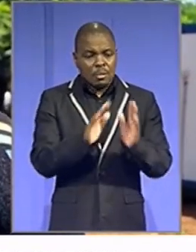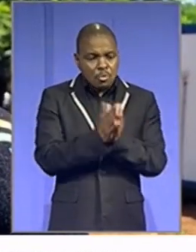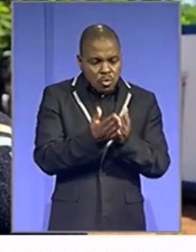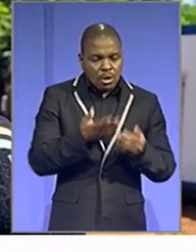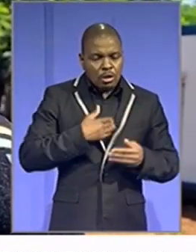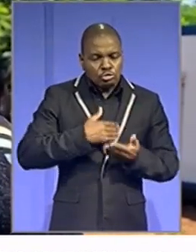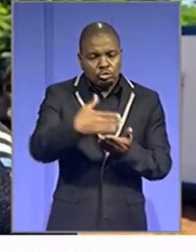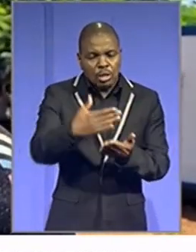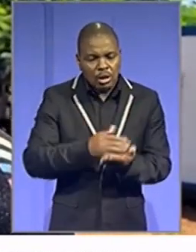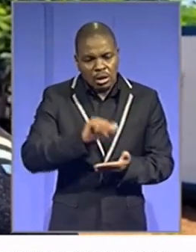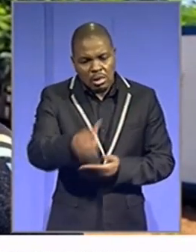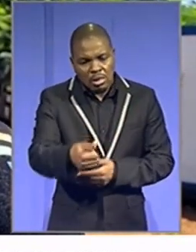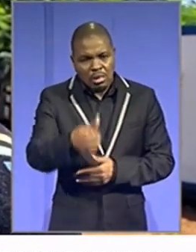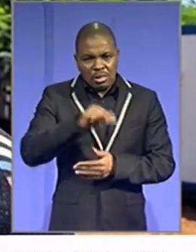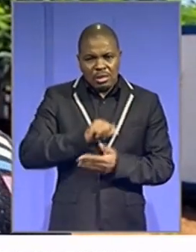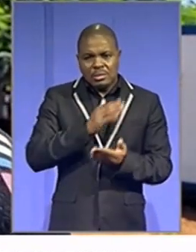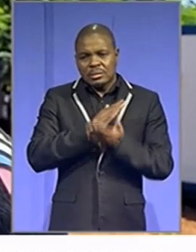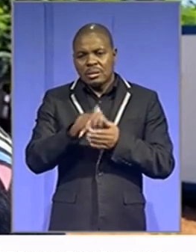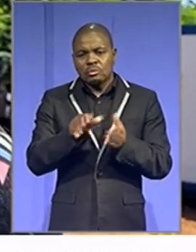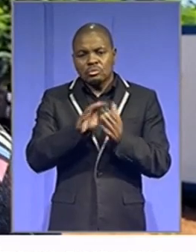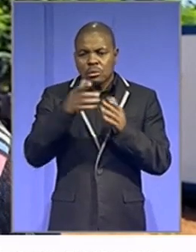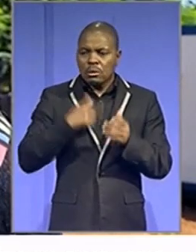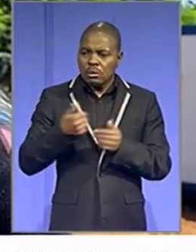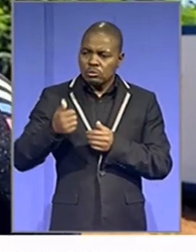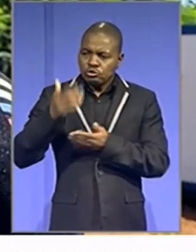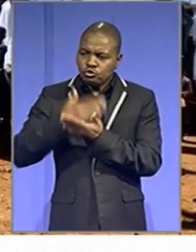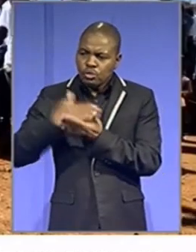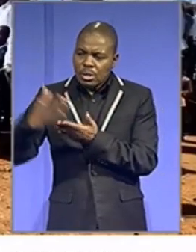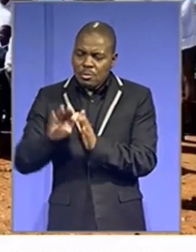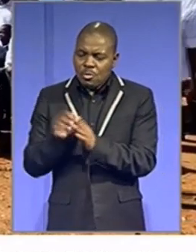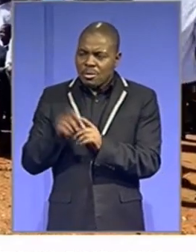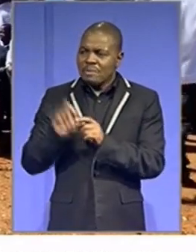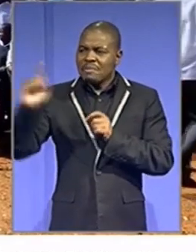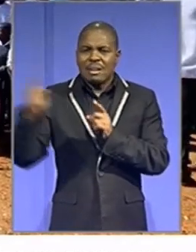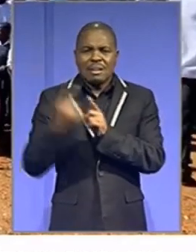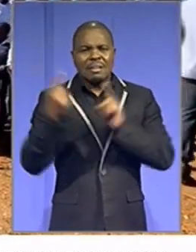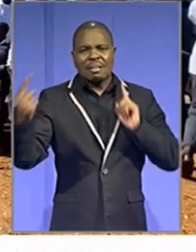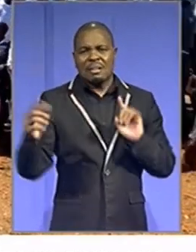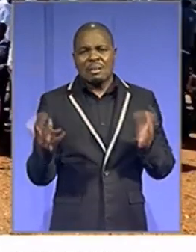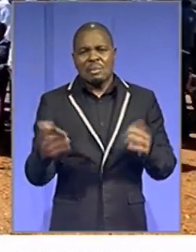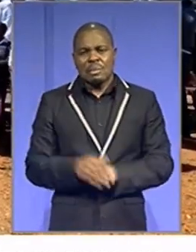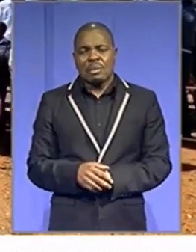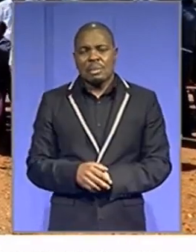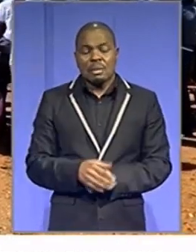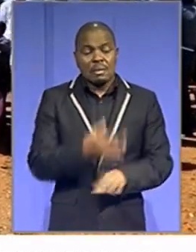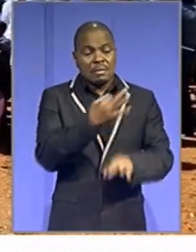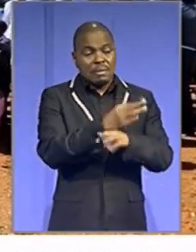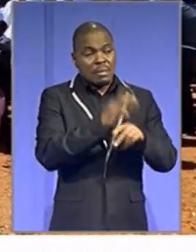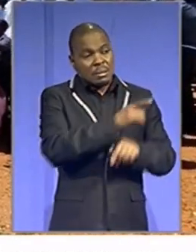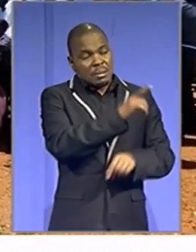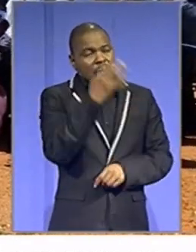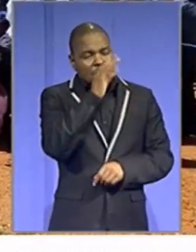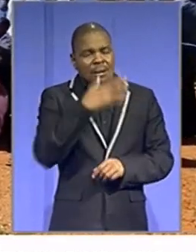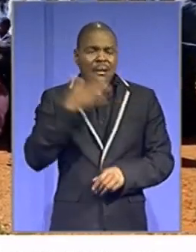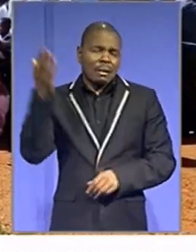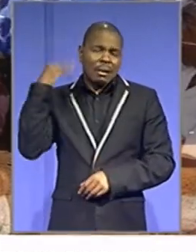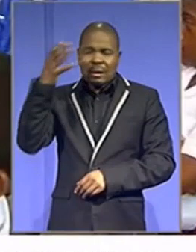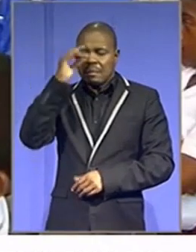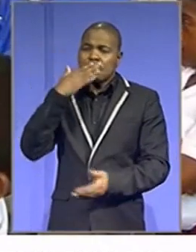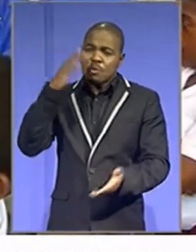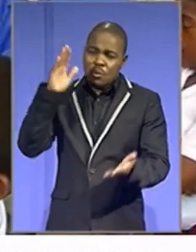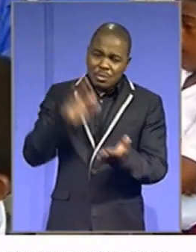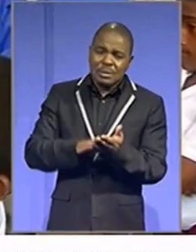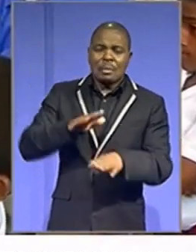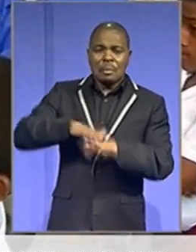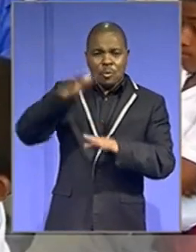many villages come from far away to be here in the school. Batswadi ba re ba tshepišitše meago e meswa maga a mantši mengwageng yeo